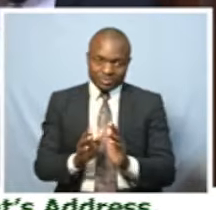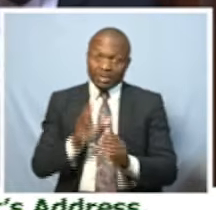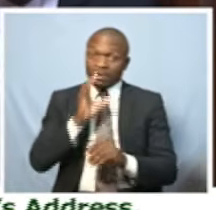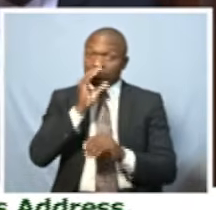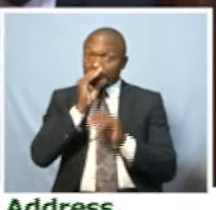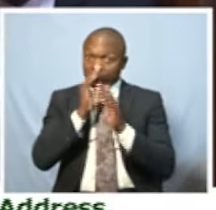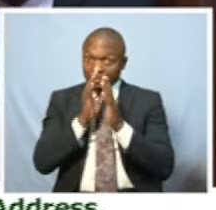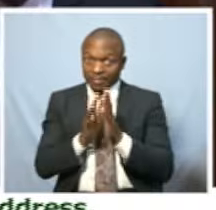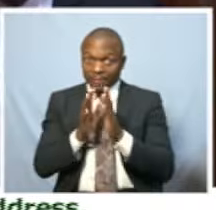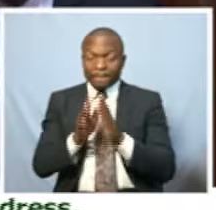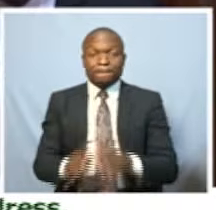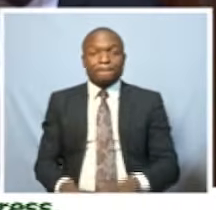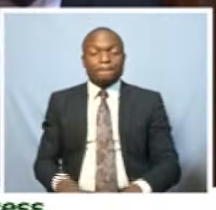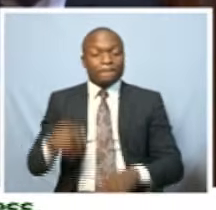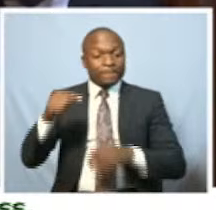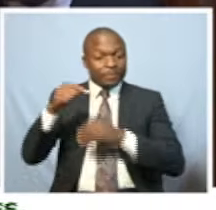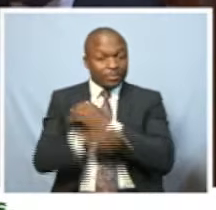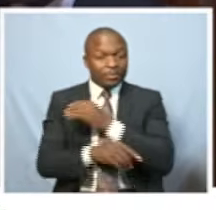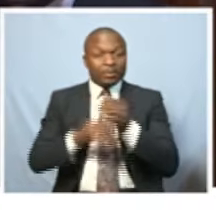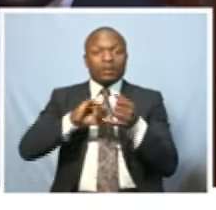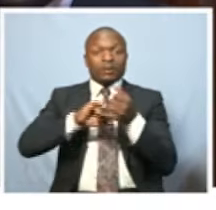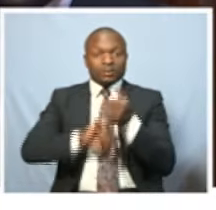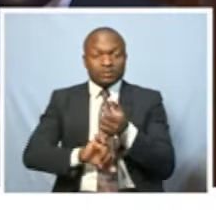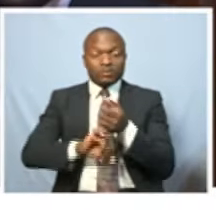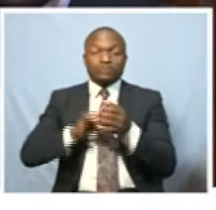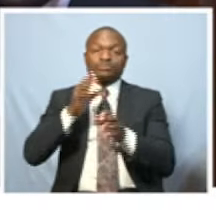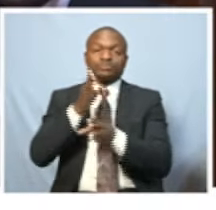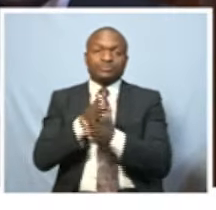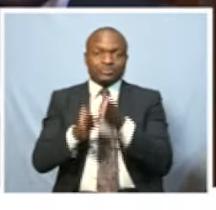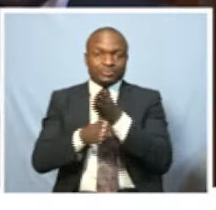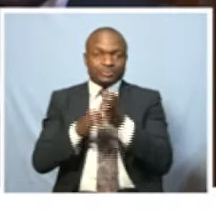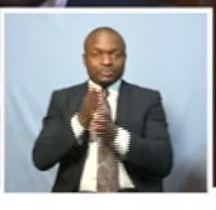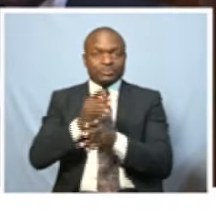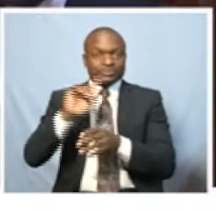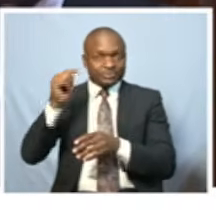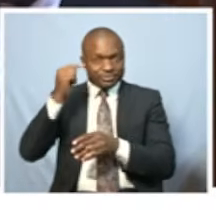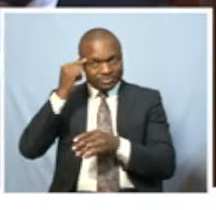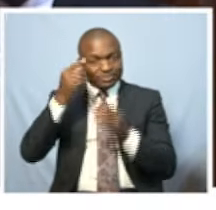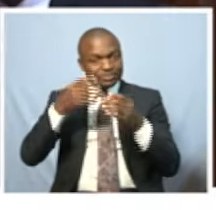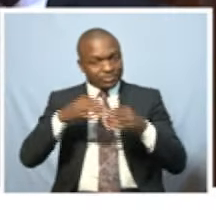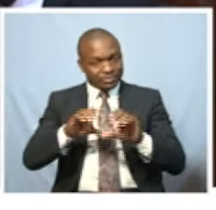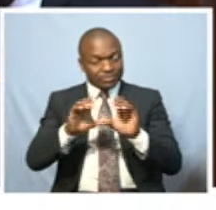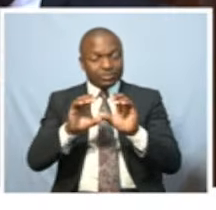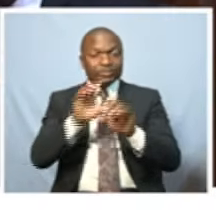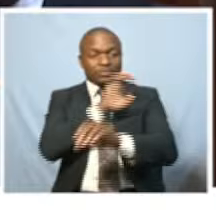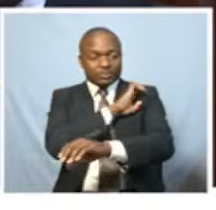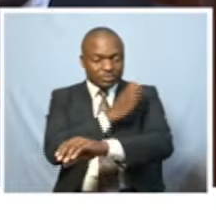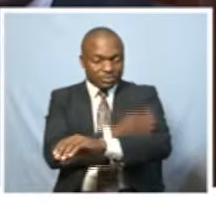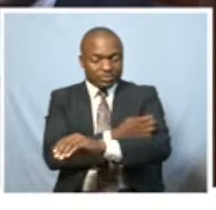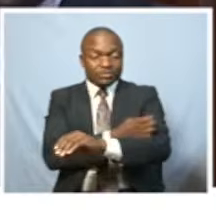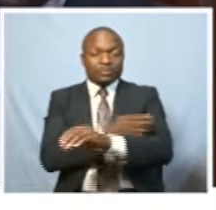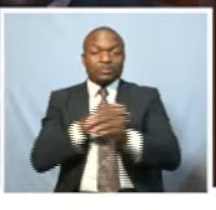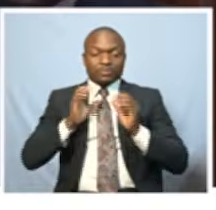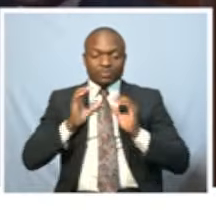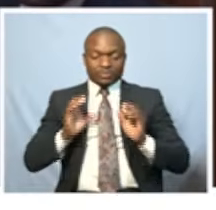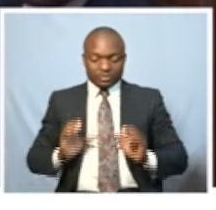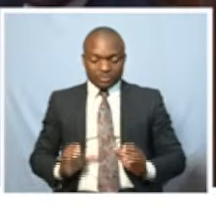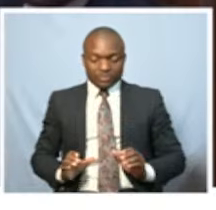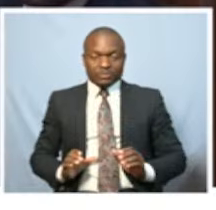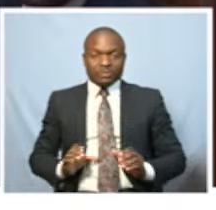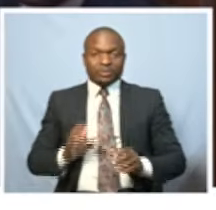Mr. Speaker, beyond social infrastructure, the government has continued to empower citizens